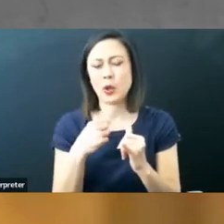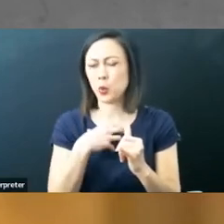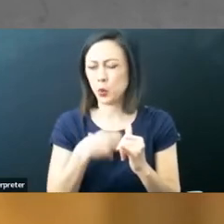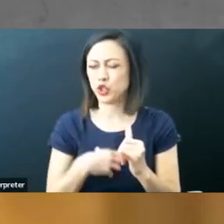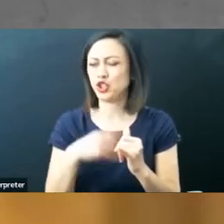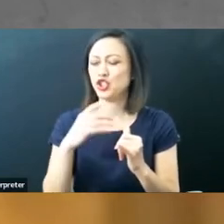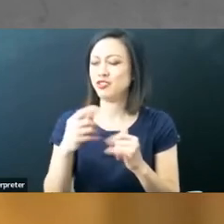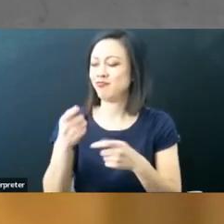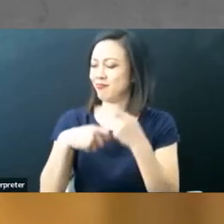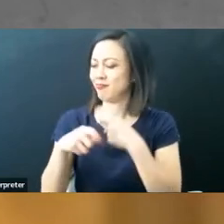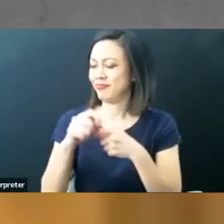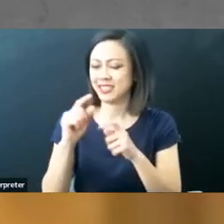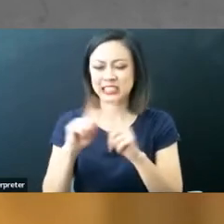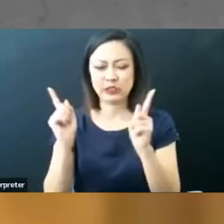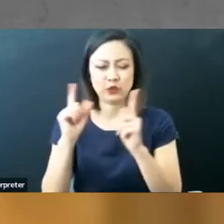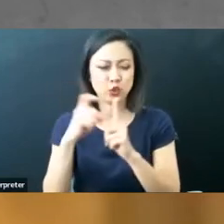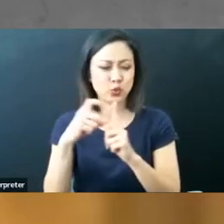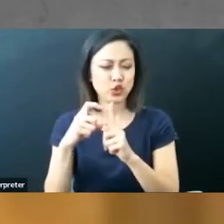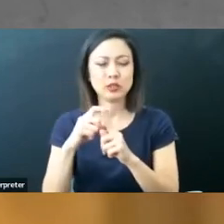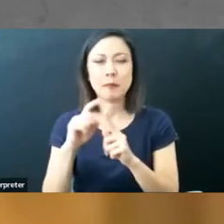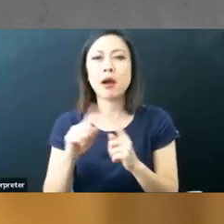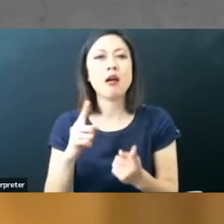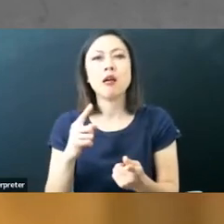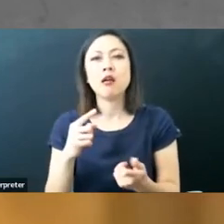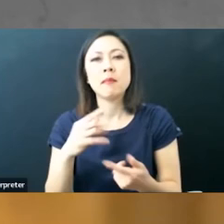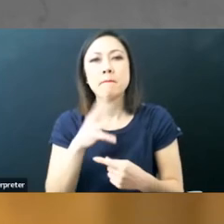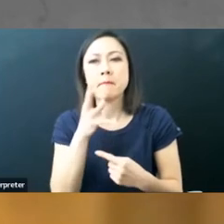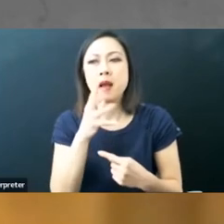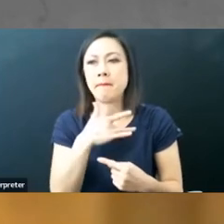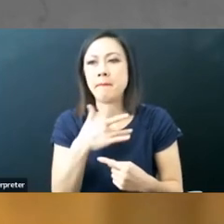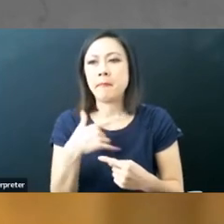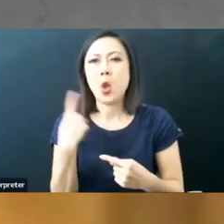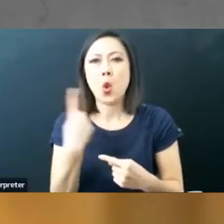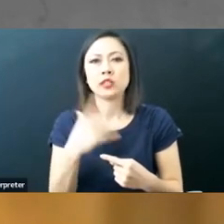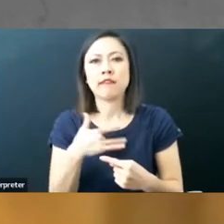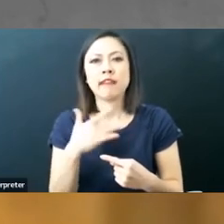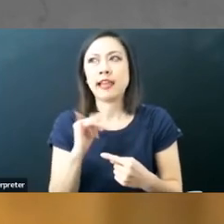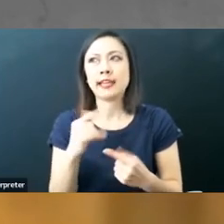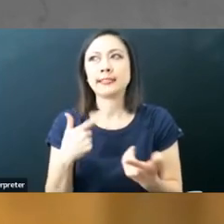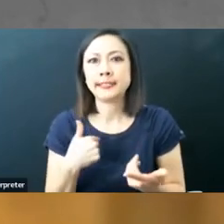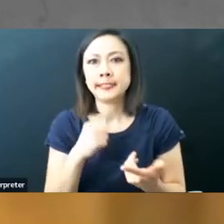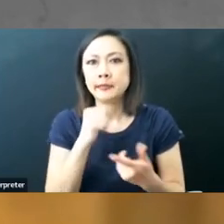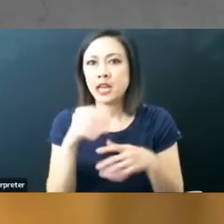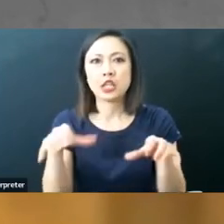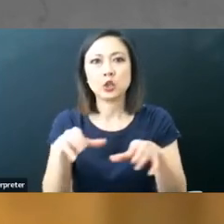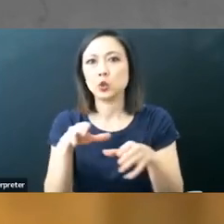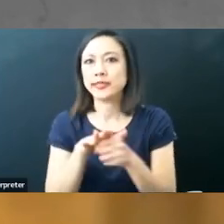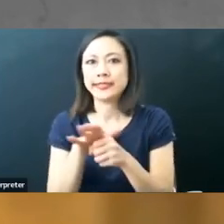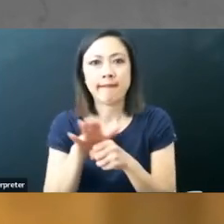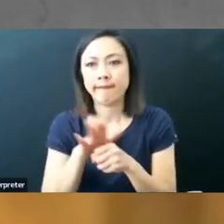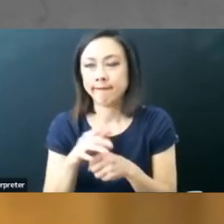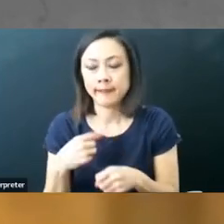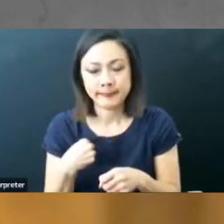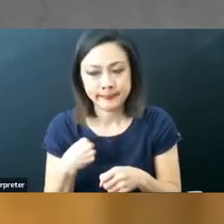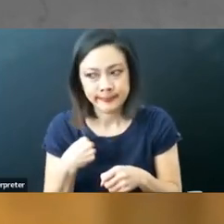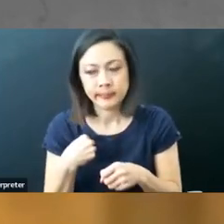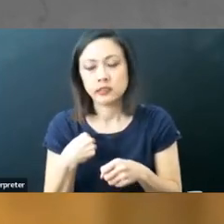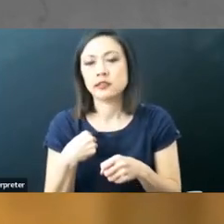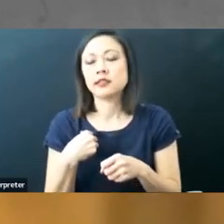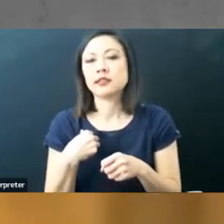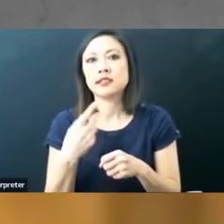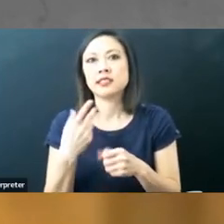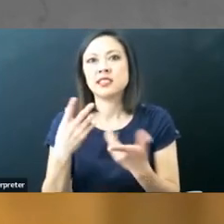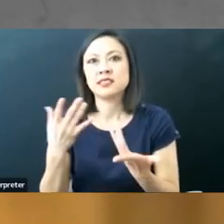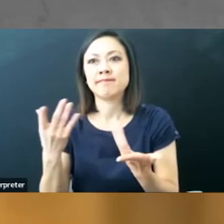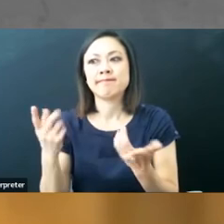I've always feeling like you're not doing enough, and this sense I'm not doing enough. And when your kids are there, and